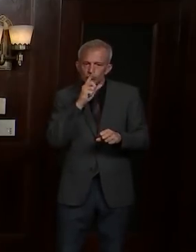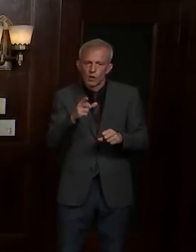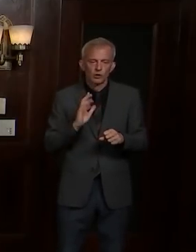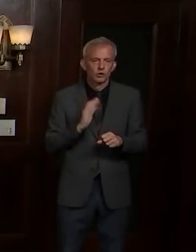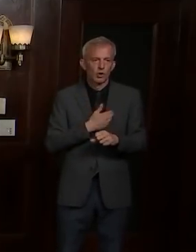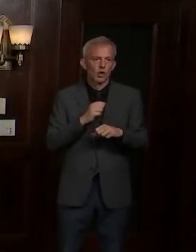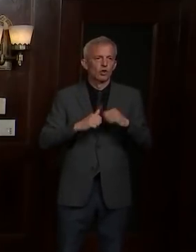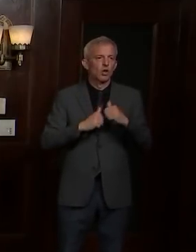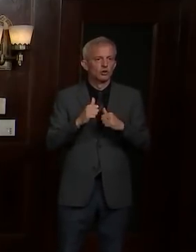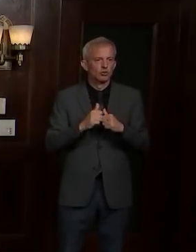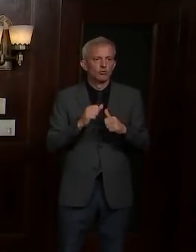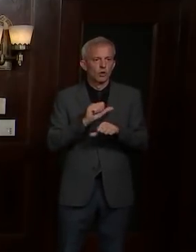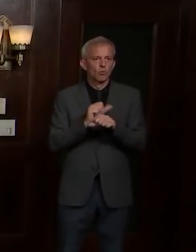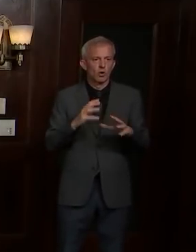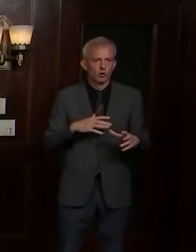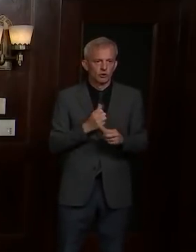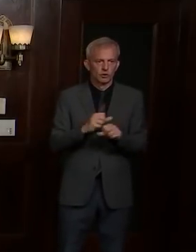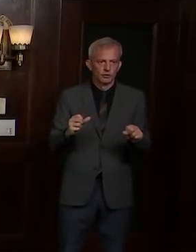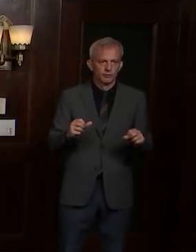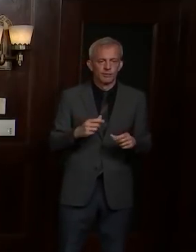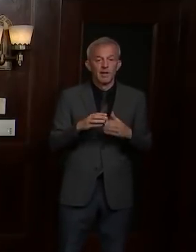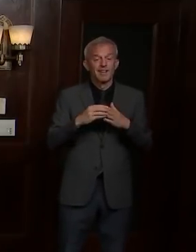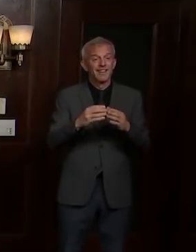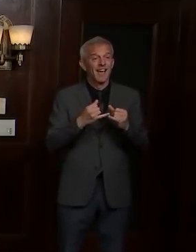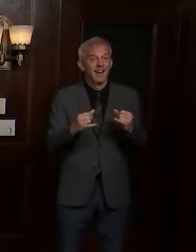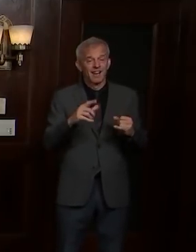city. Guidelines are posted at